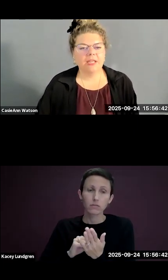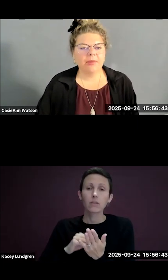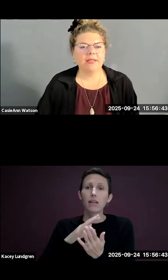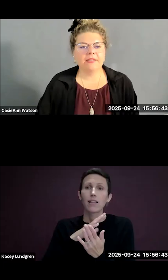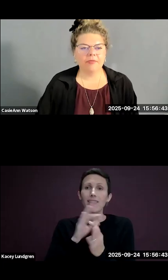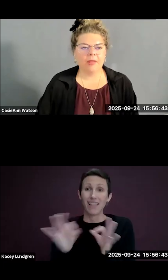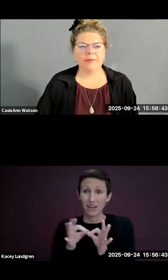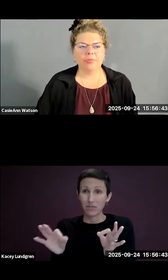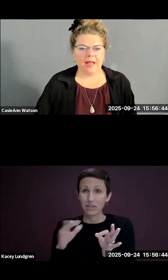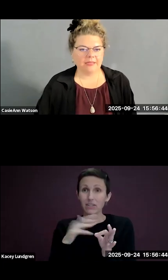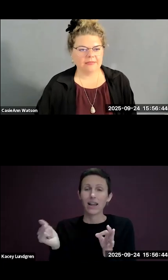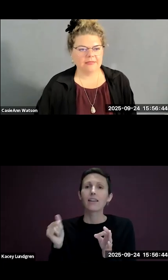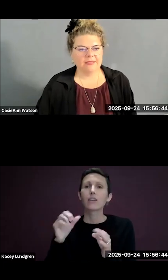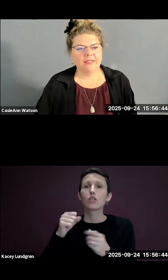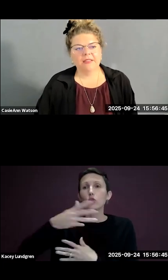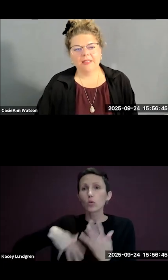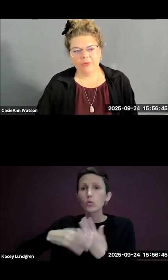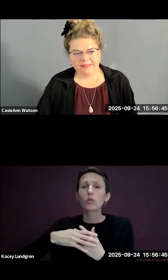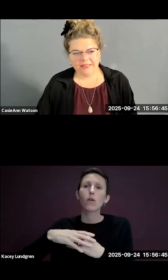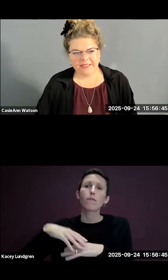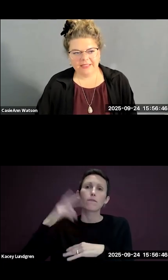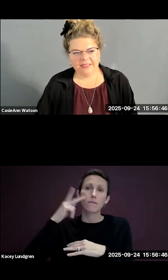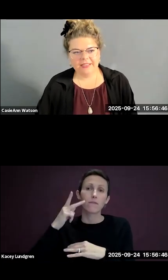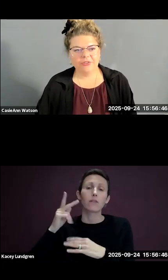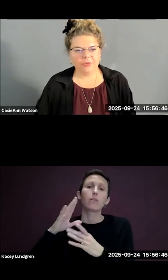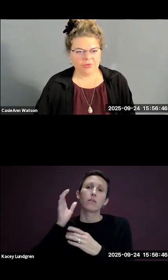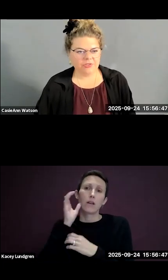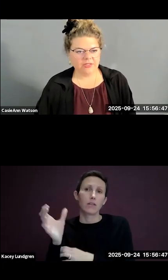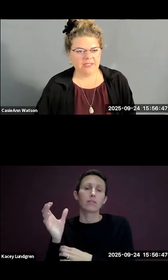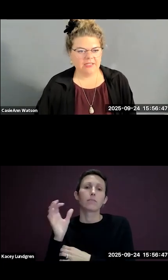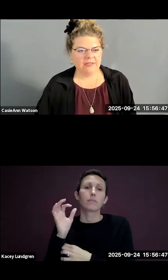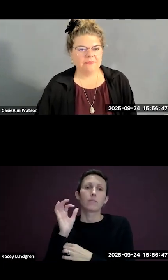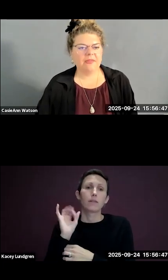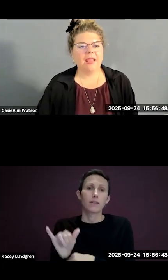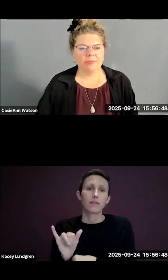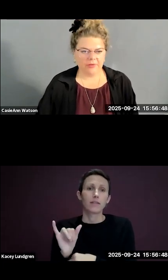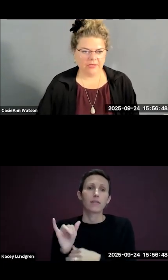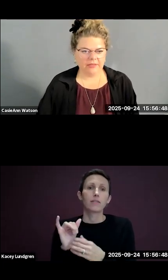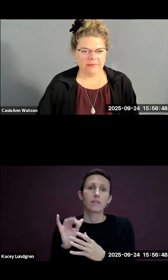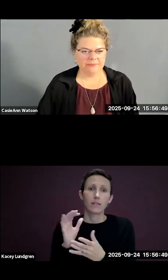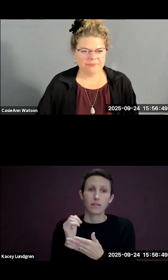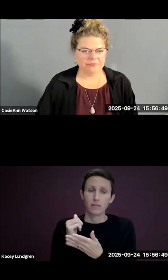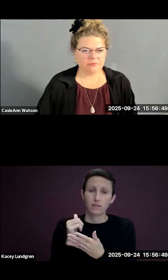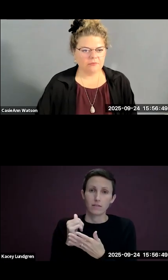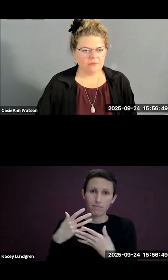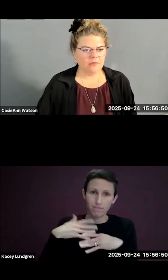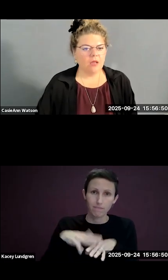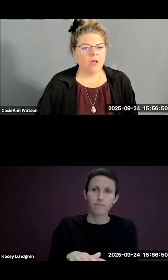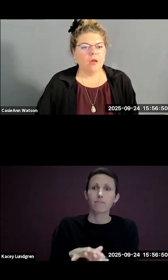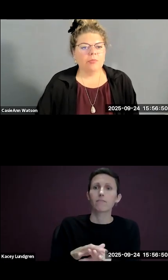philosophy shaping deafblind practice, linguistically, interpersonally, and politically."